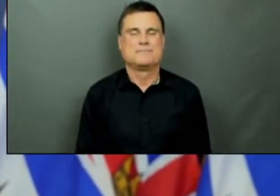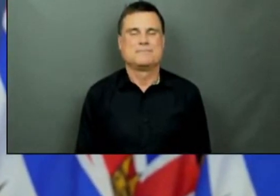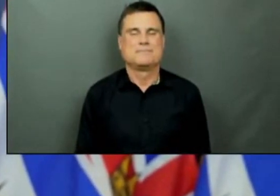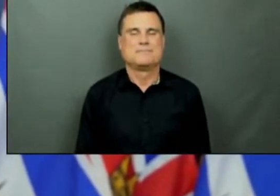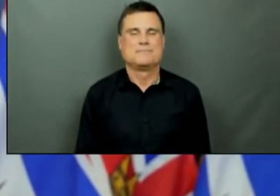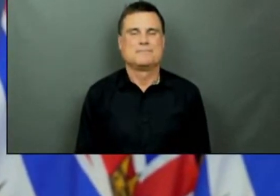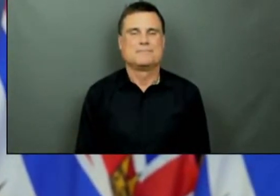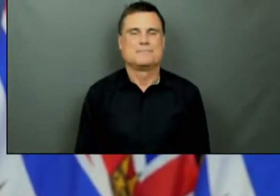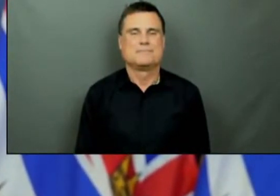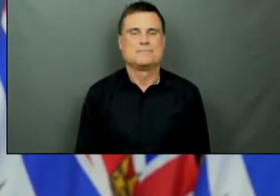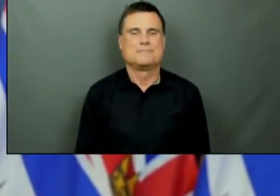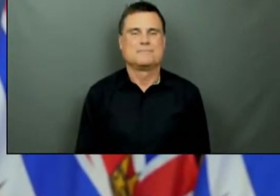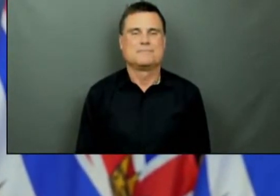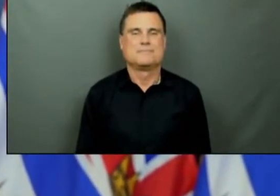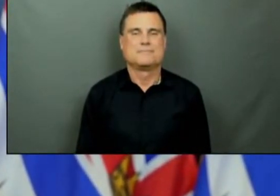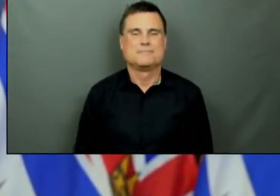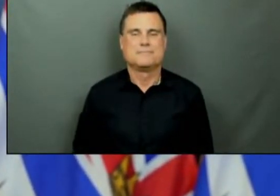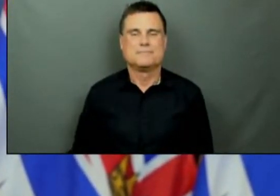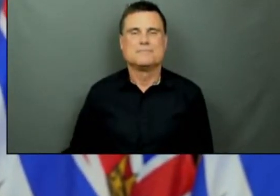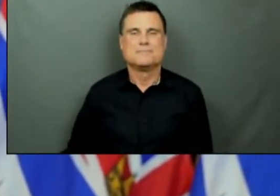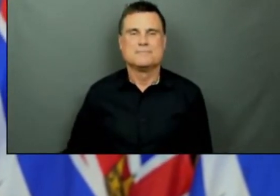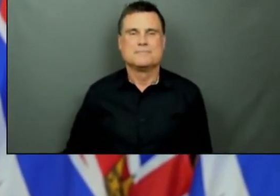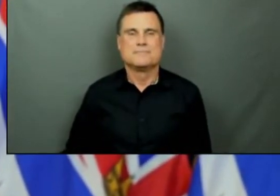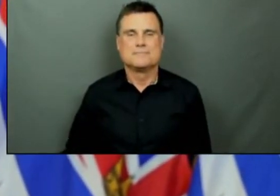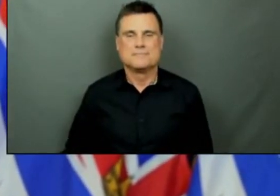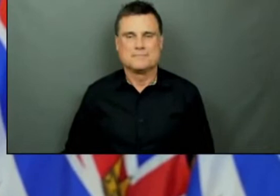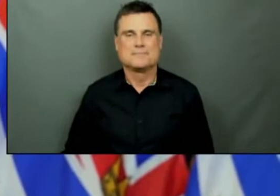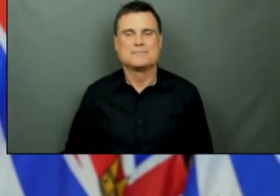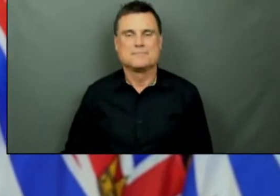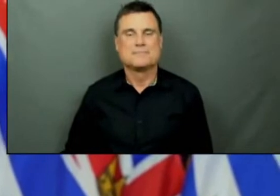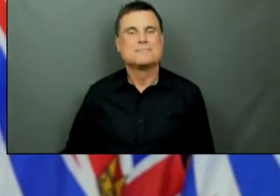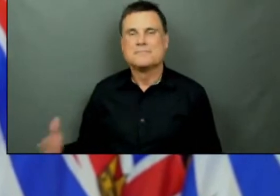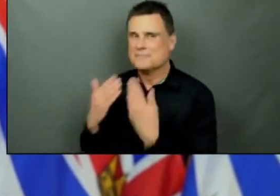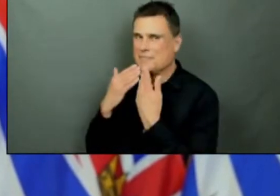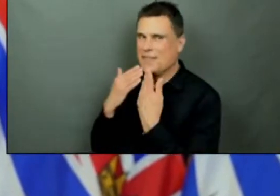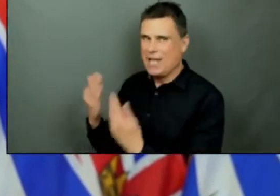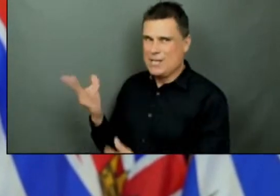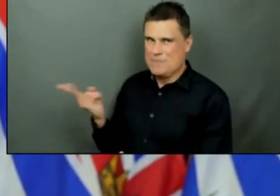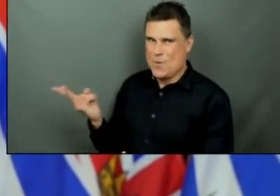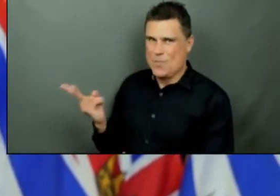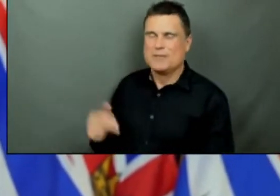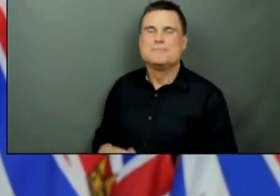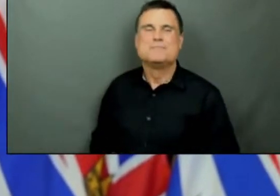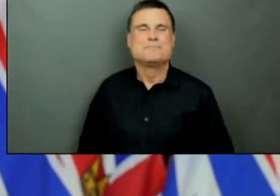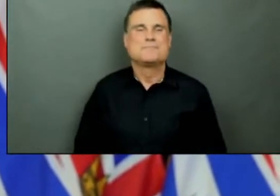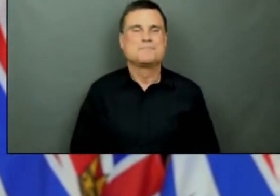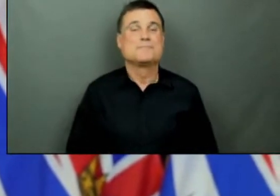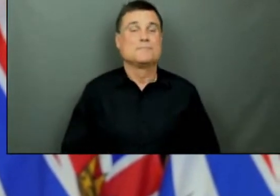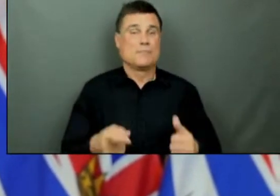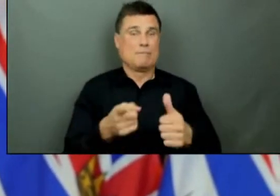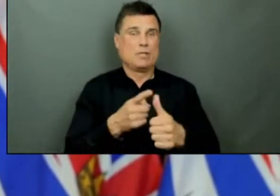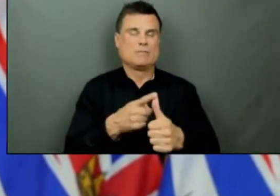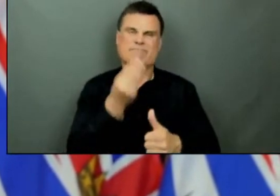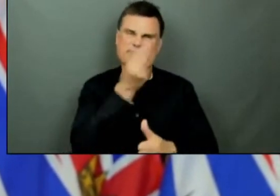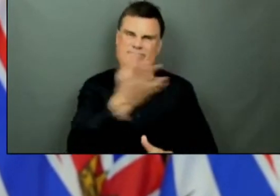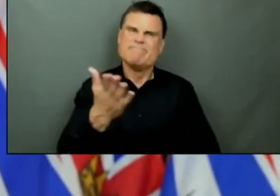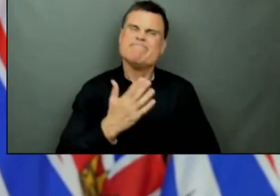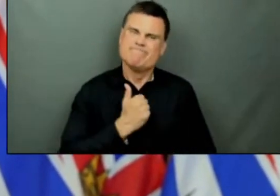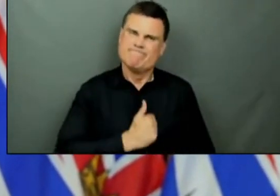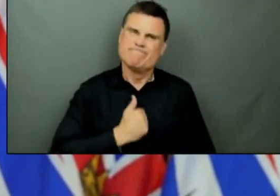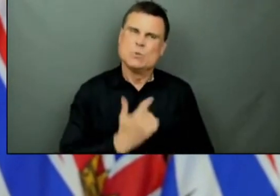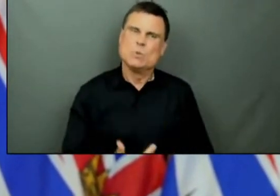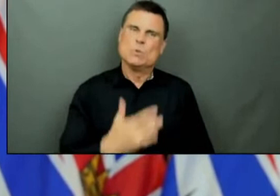Thank you very much, Premier. Thank you very much, Dr. Henry. I wanted to start by passing on my condolences, those of the Premier, the government, everyone